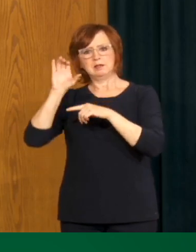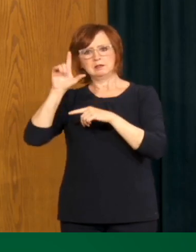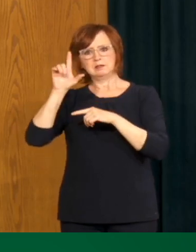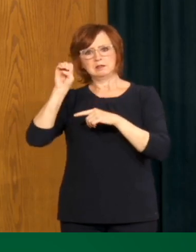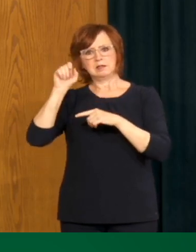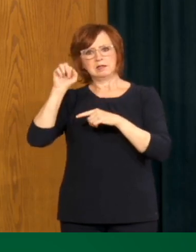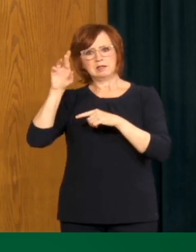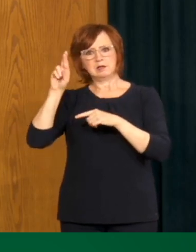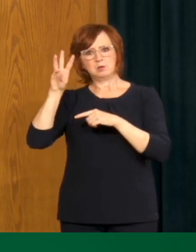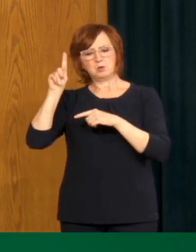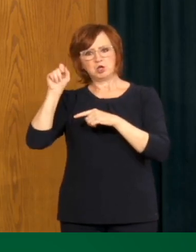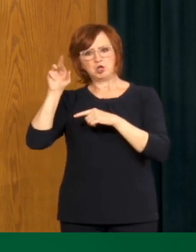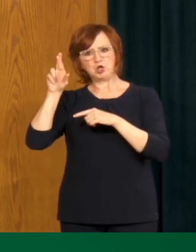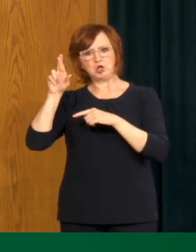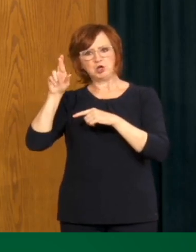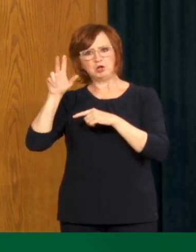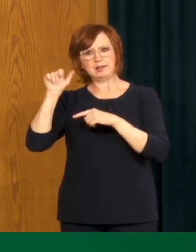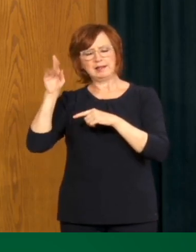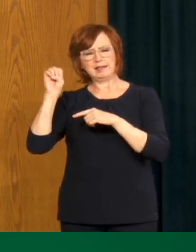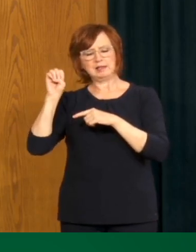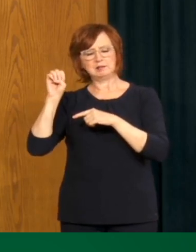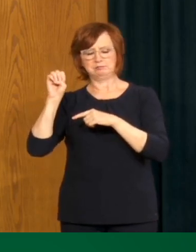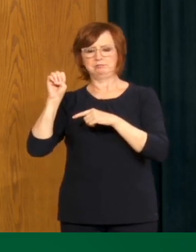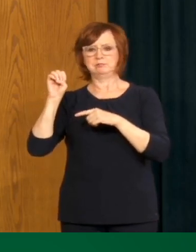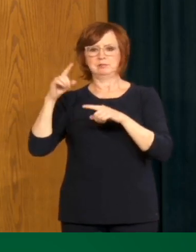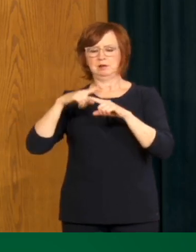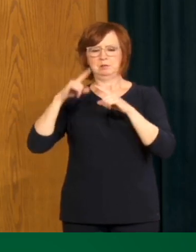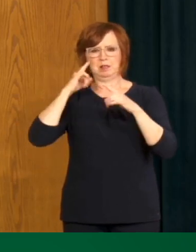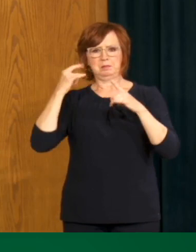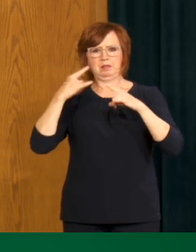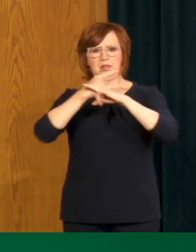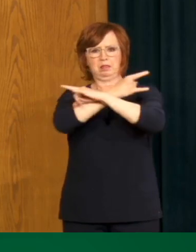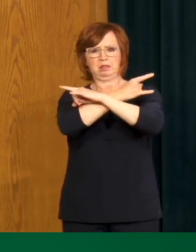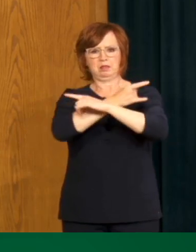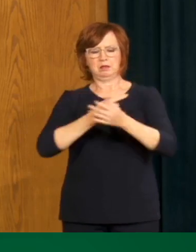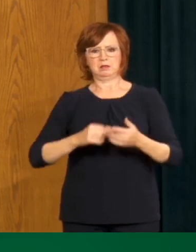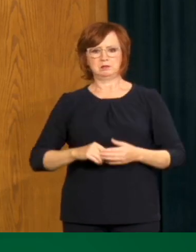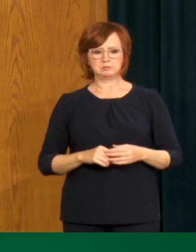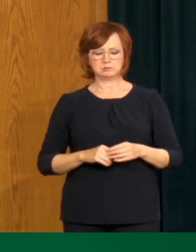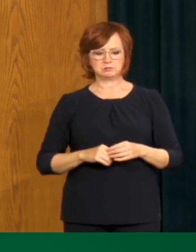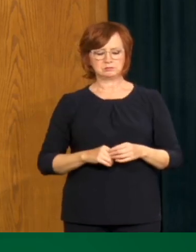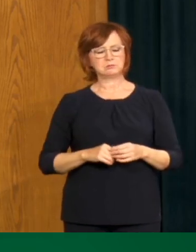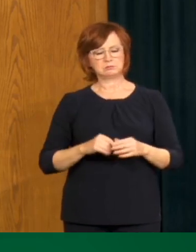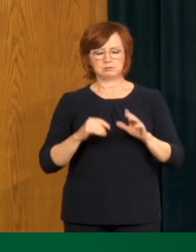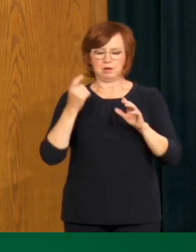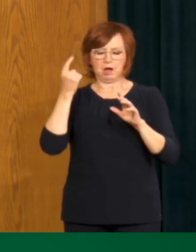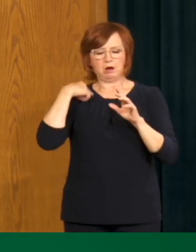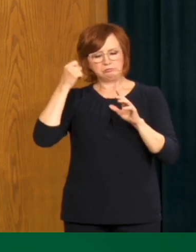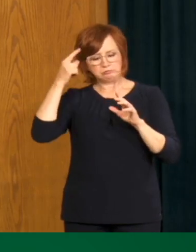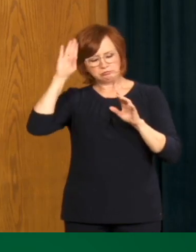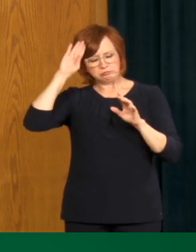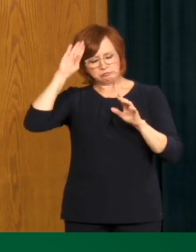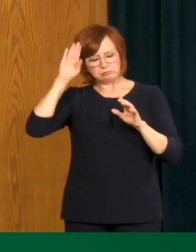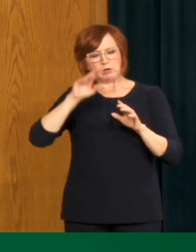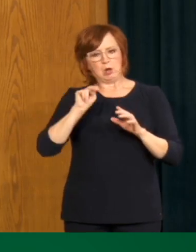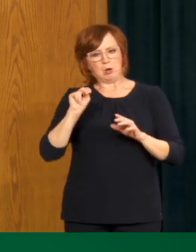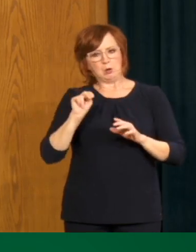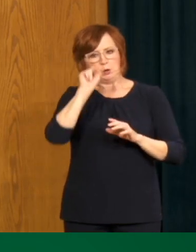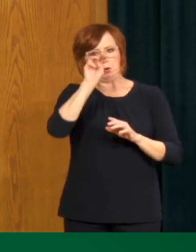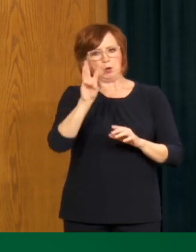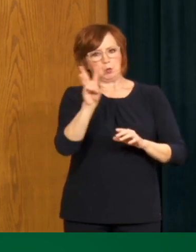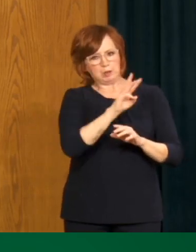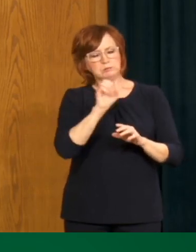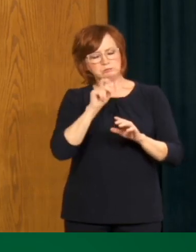that the Northwest is in a different phase and under different restrictions right now, but does what happened in Clearwater give you any